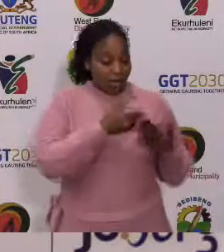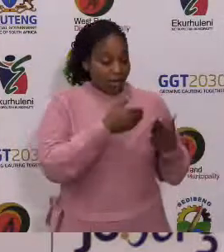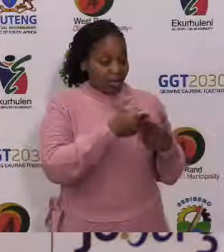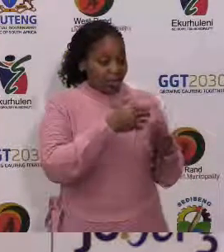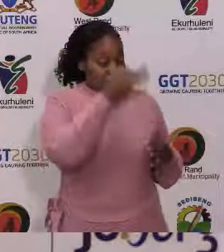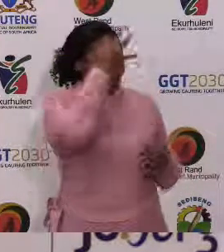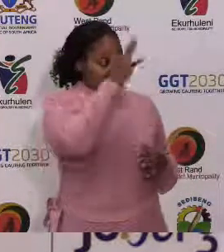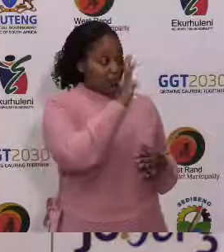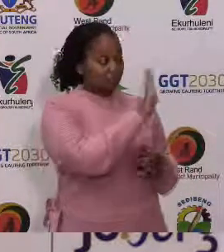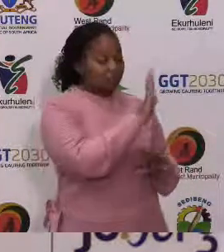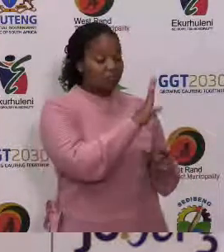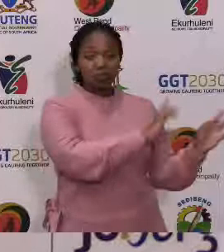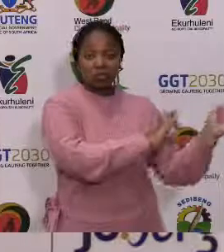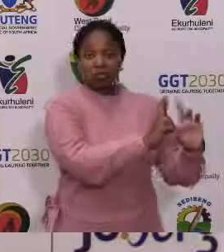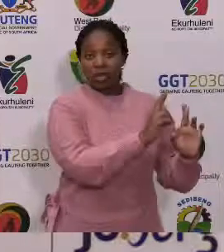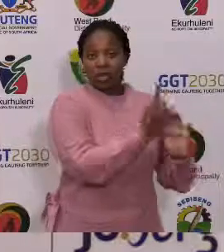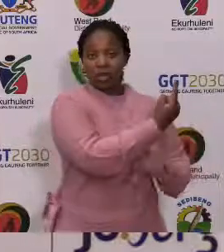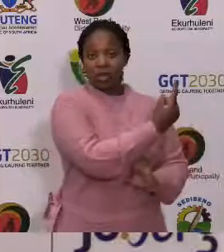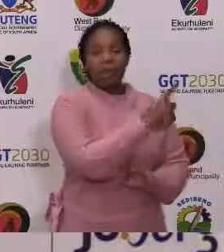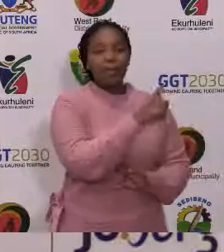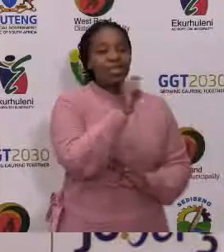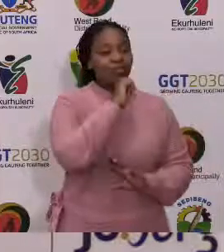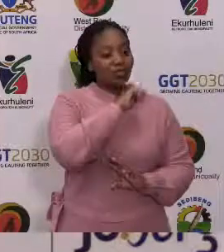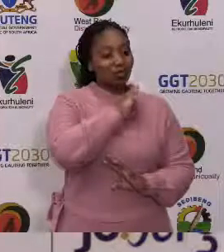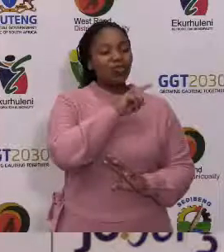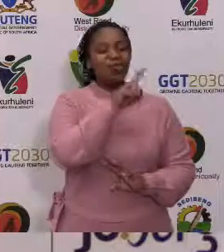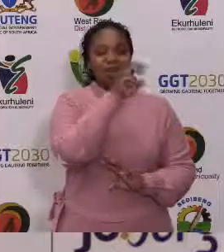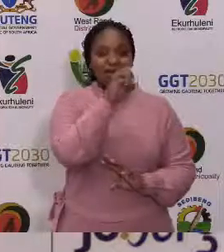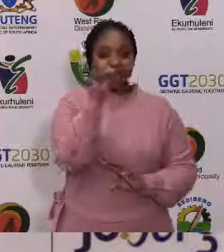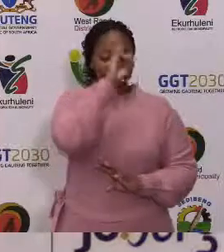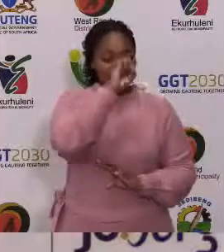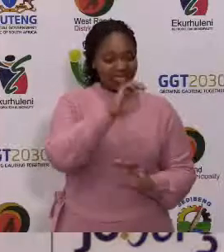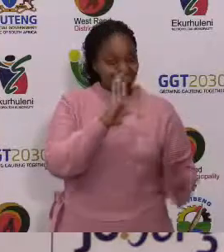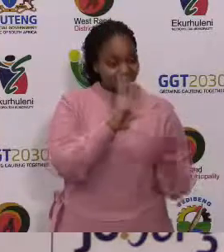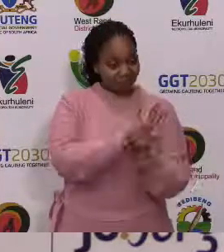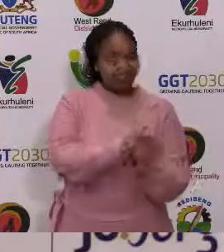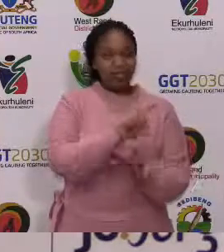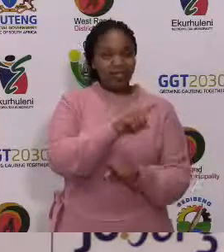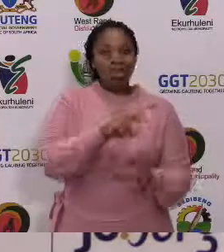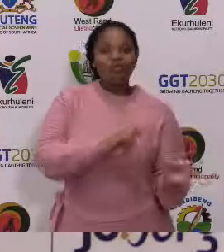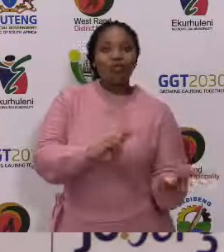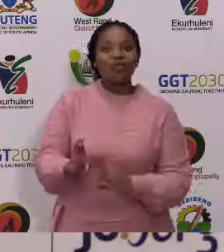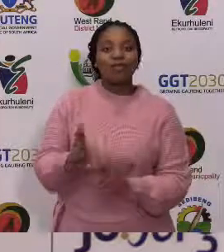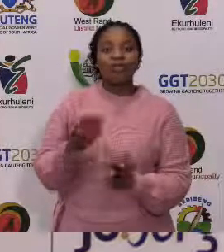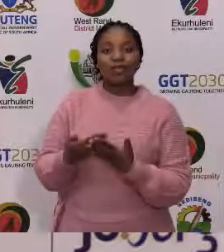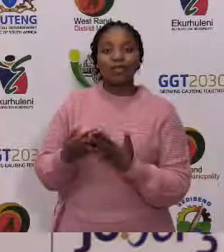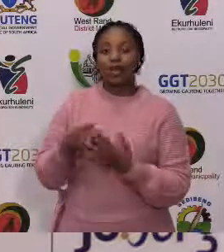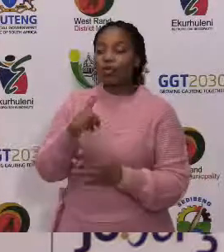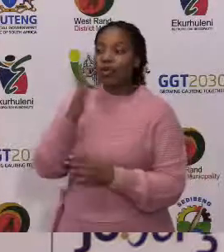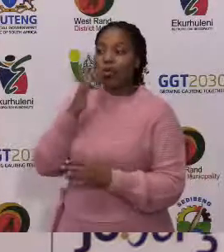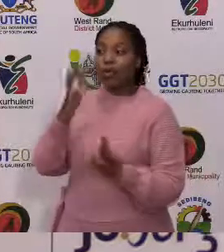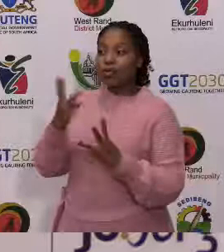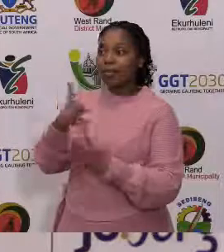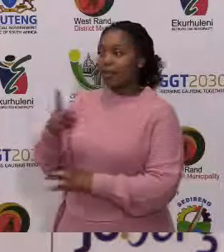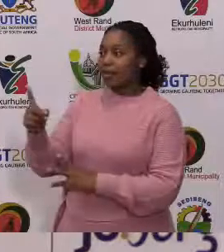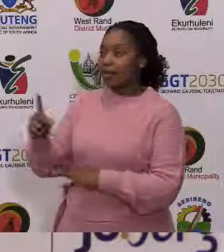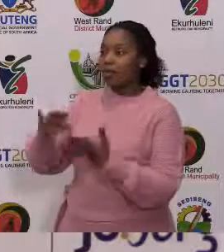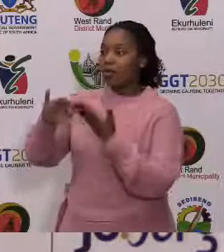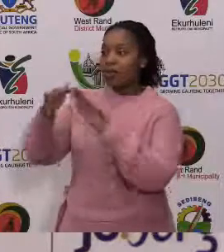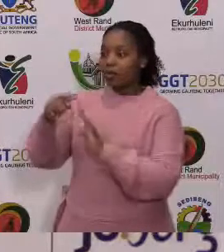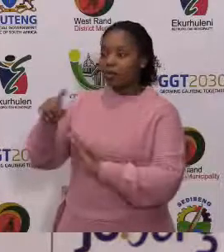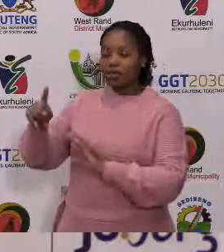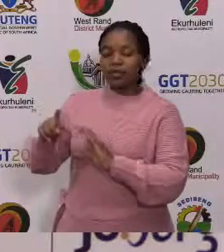of government, but we can only be 100% ready with the cooperation of all the